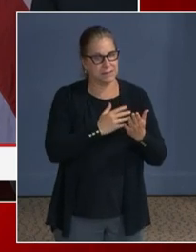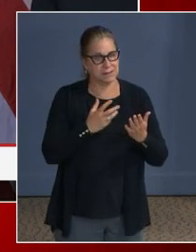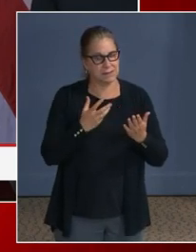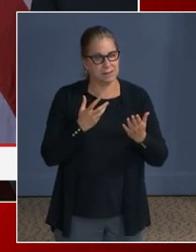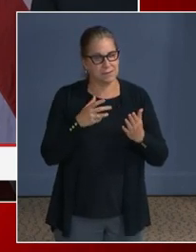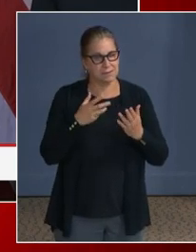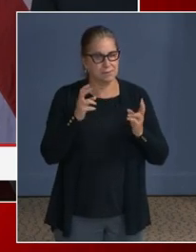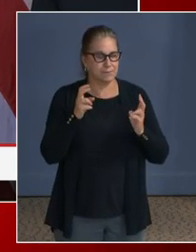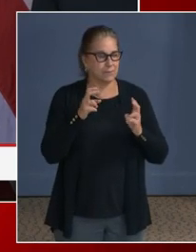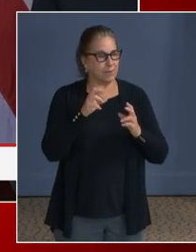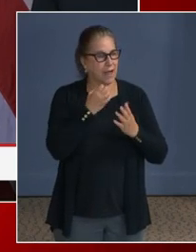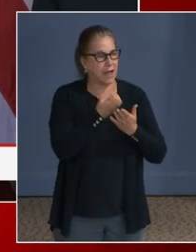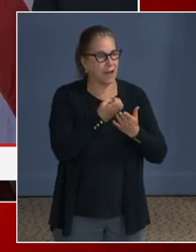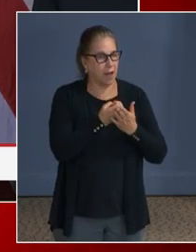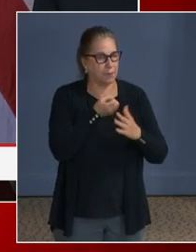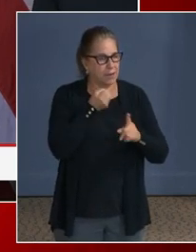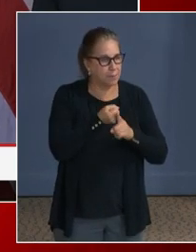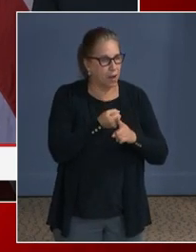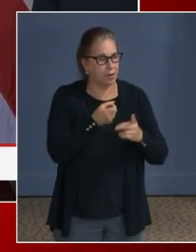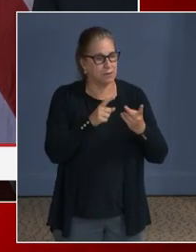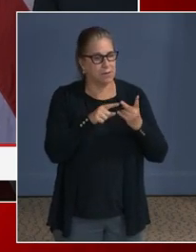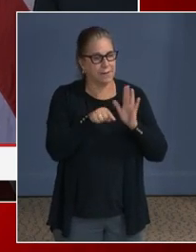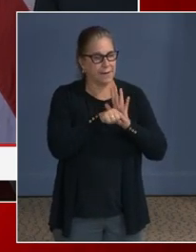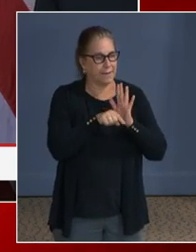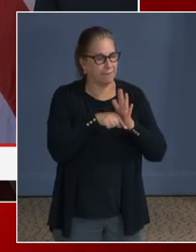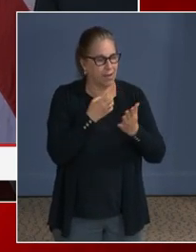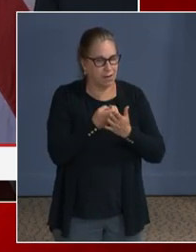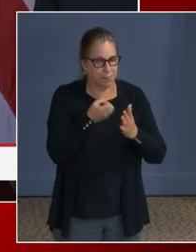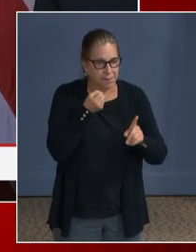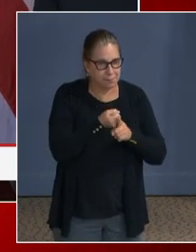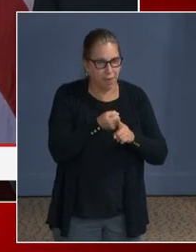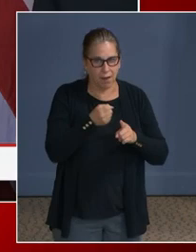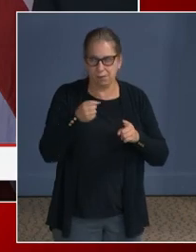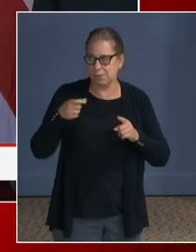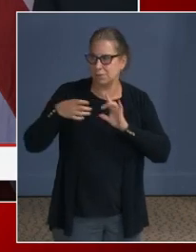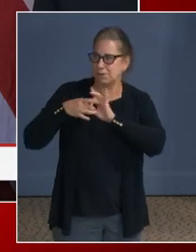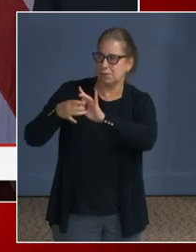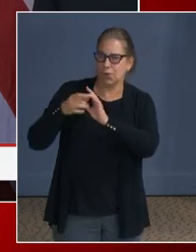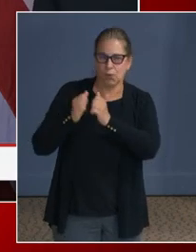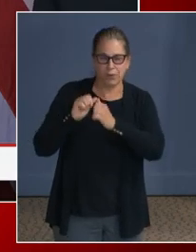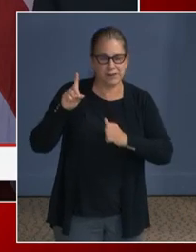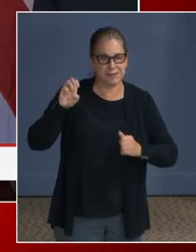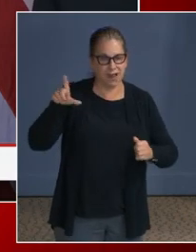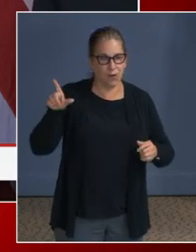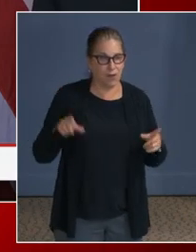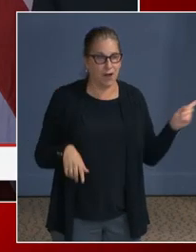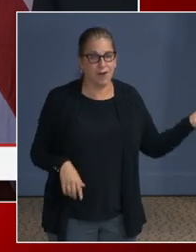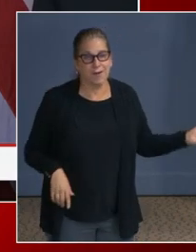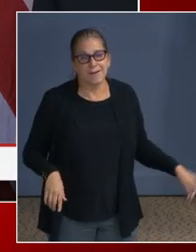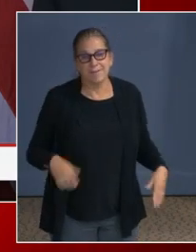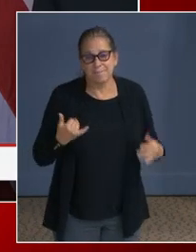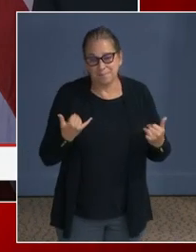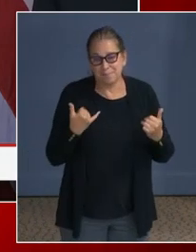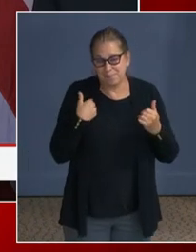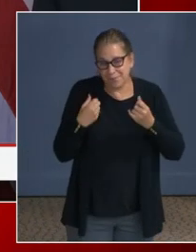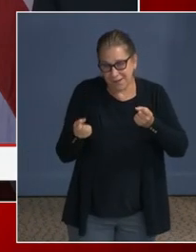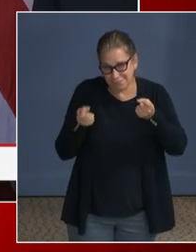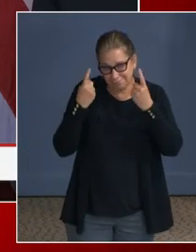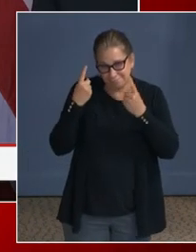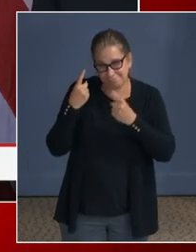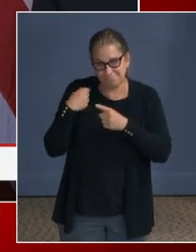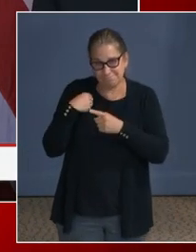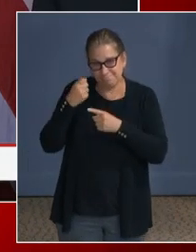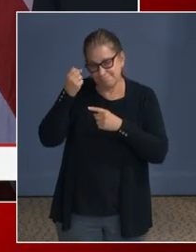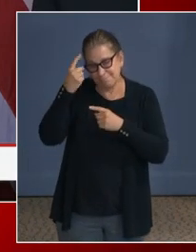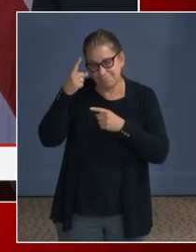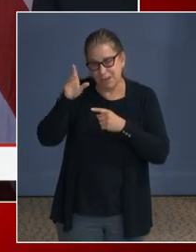it's having on his economy there. Well, I can certainly empathize with the mayor. I haven't talked